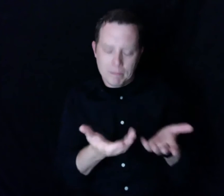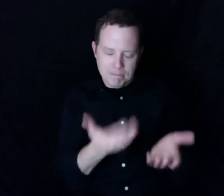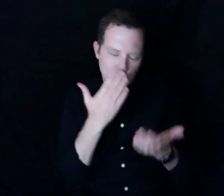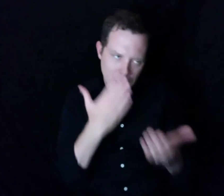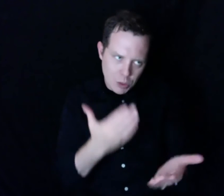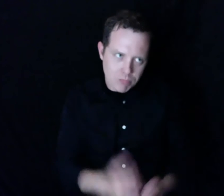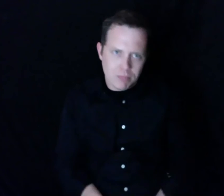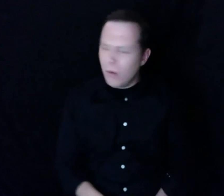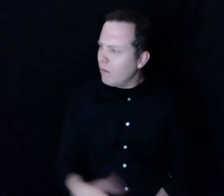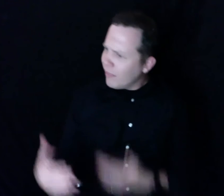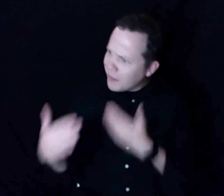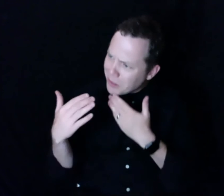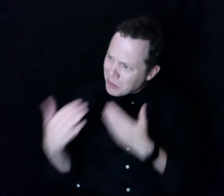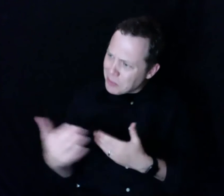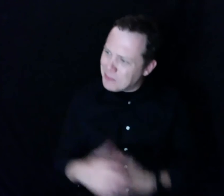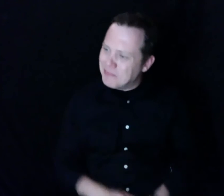Thank you.